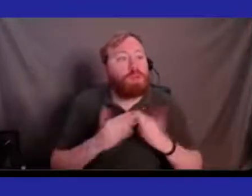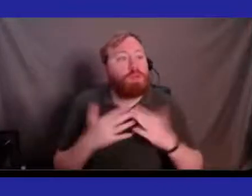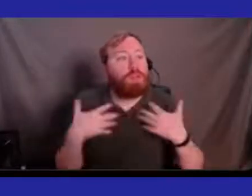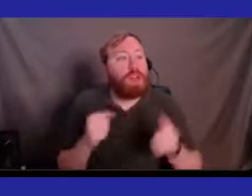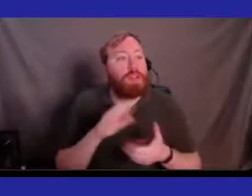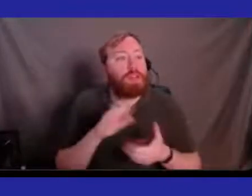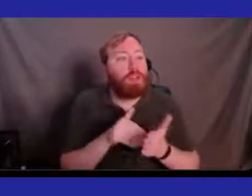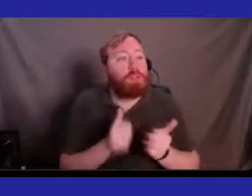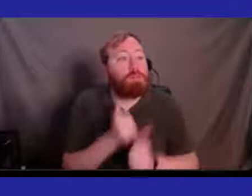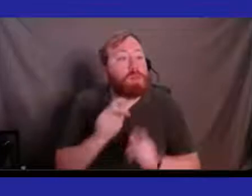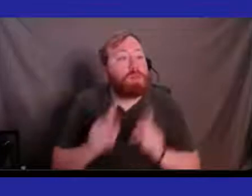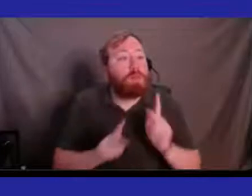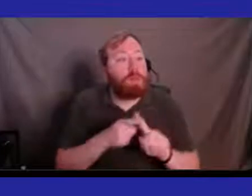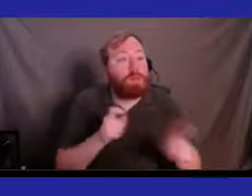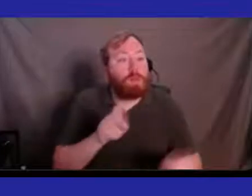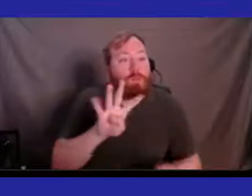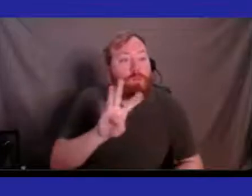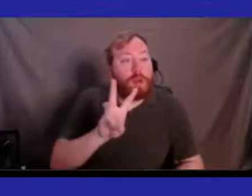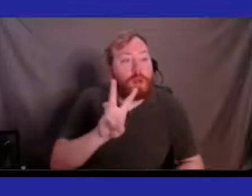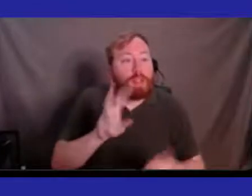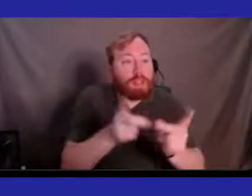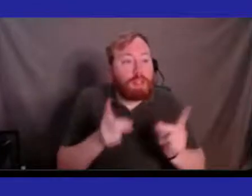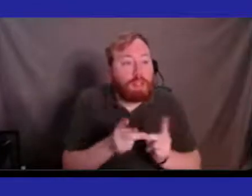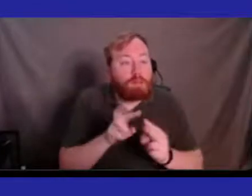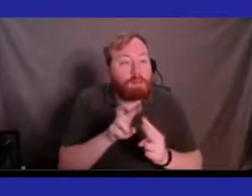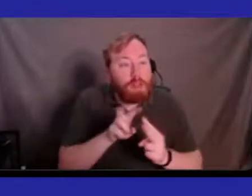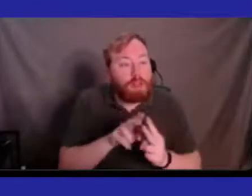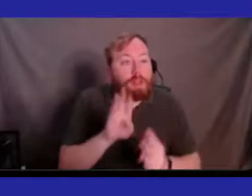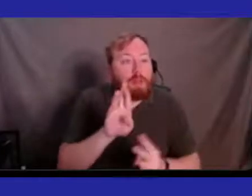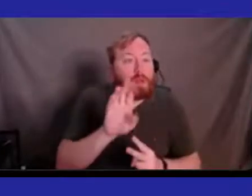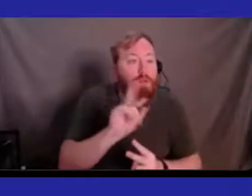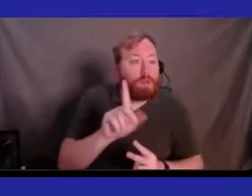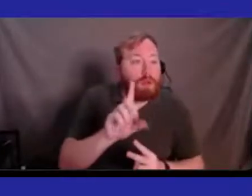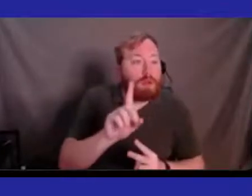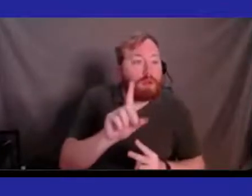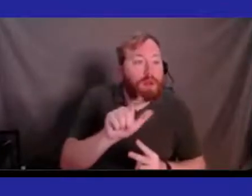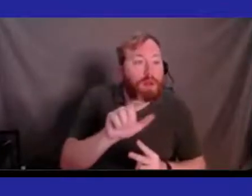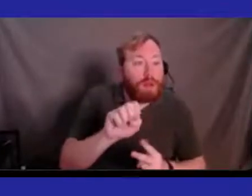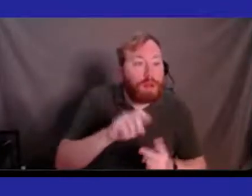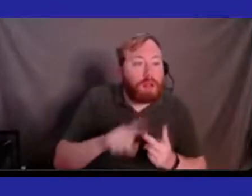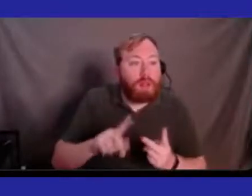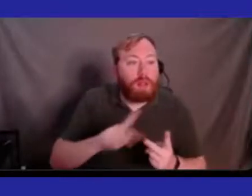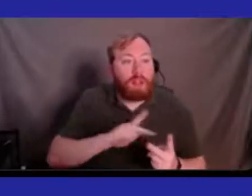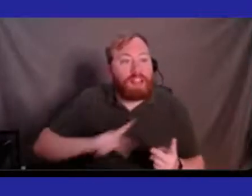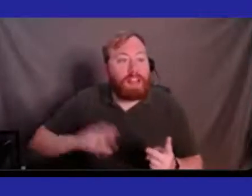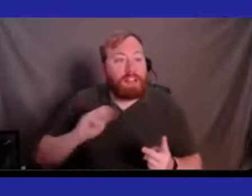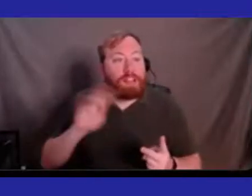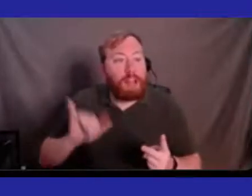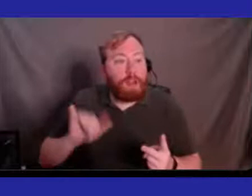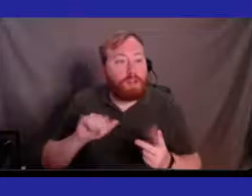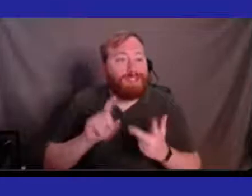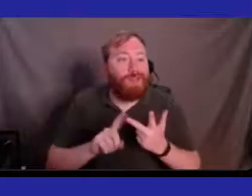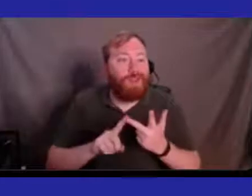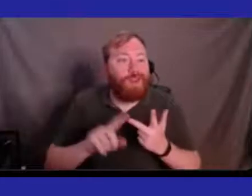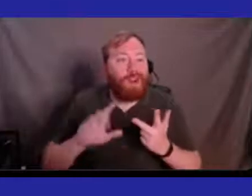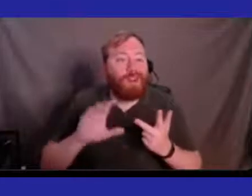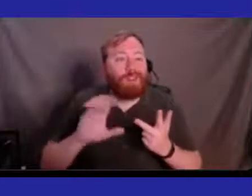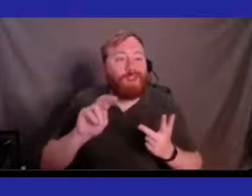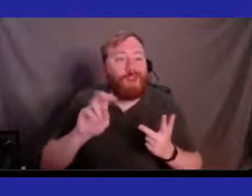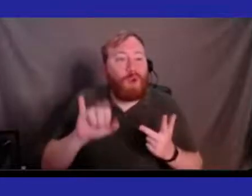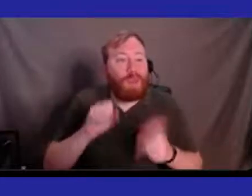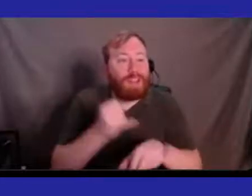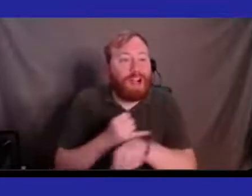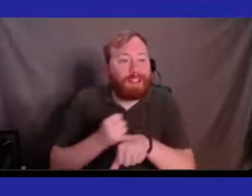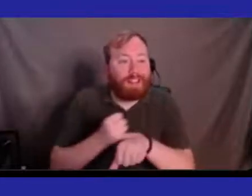our people from the 46th district either go to Brookdale Hospital, Kings County, or Coney Island. It